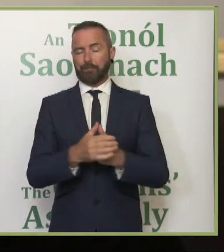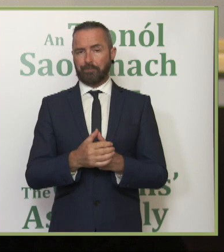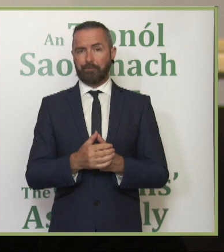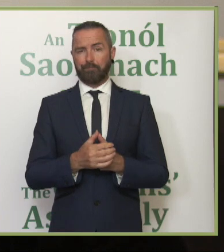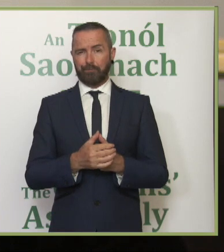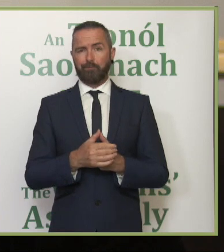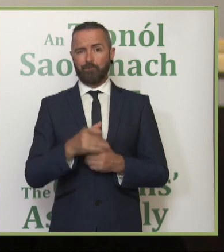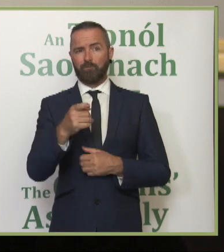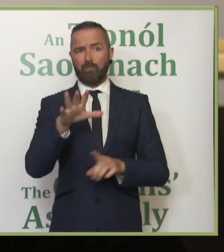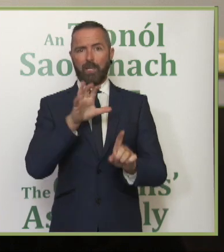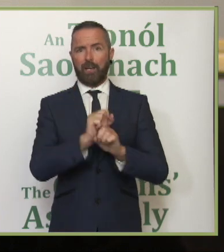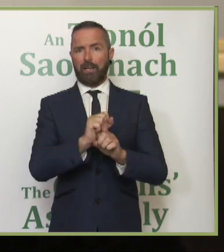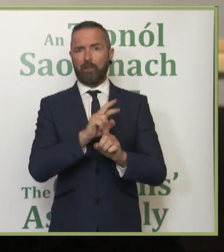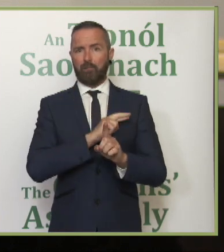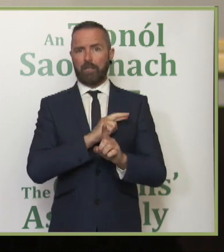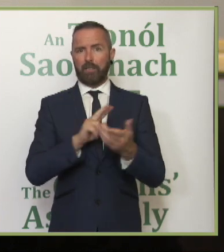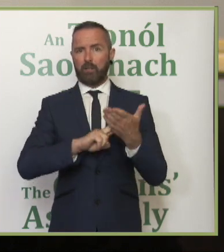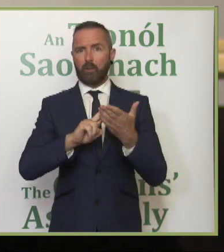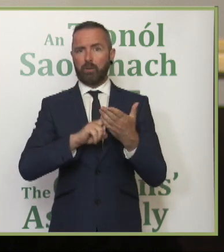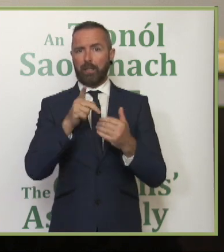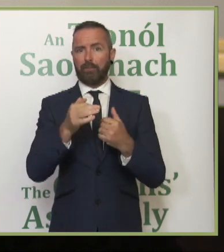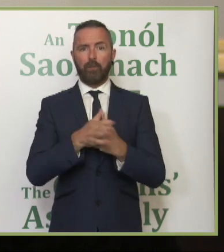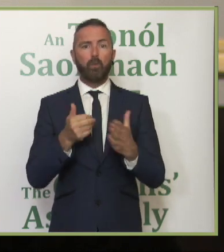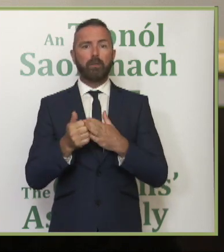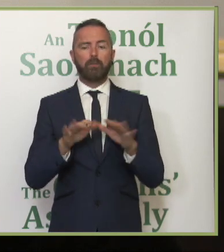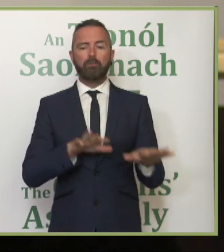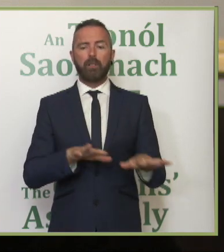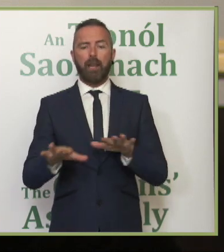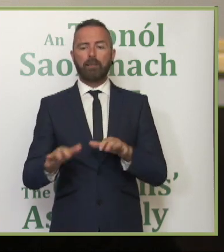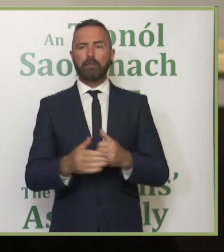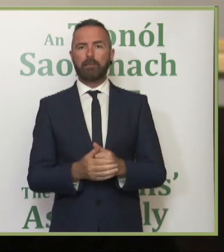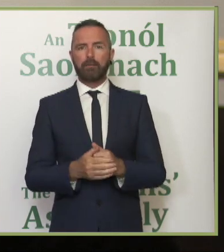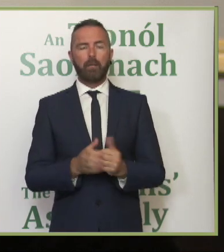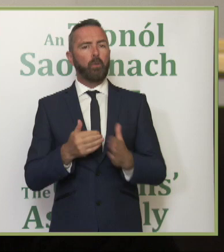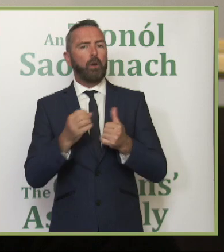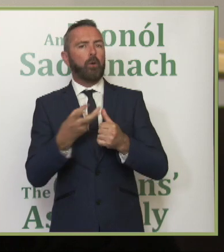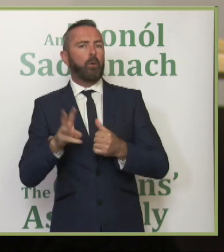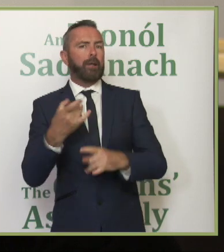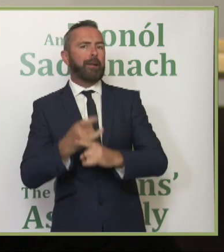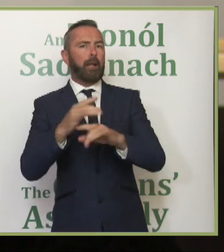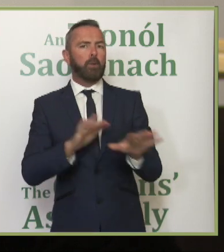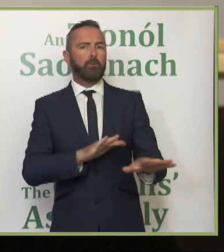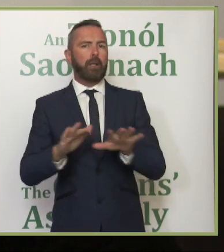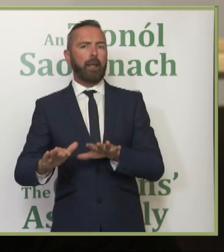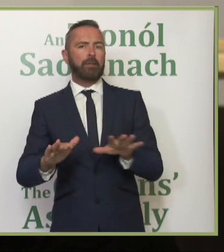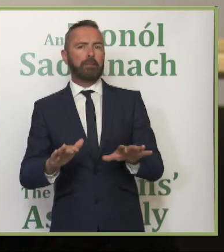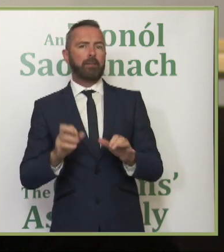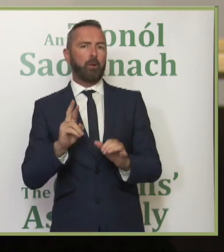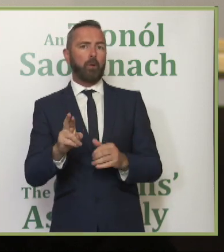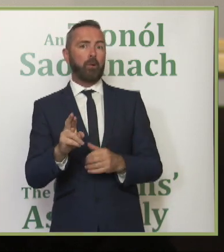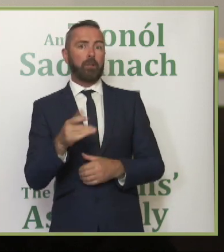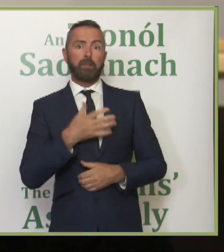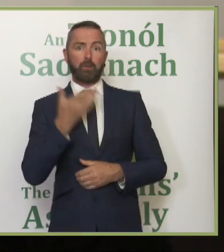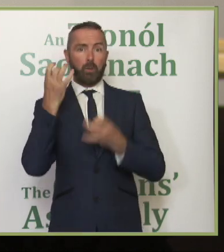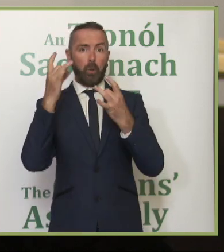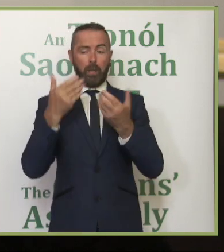she identified it as being relaxing. So is there another way to tap into that? Or, as I pointed out, is that just